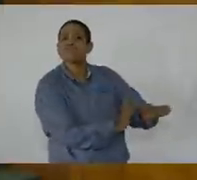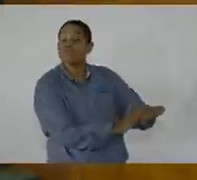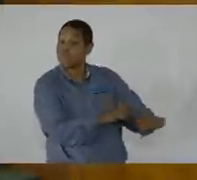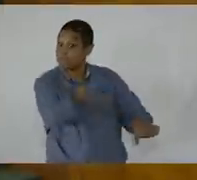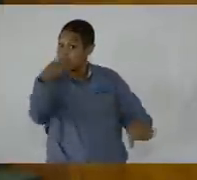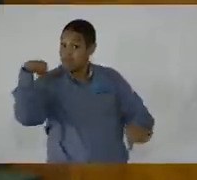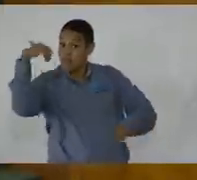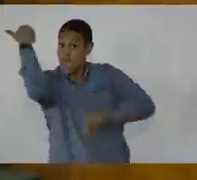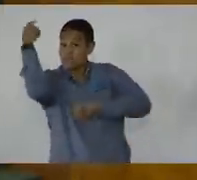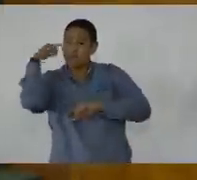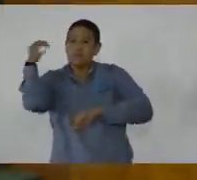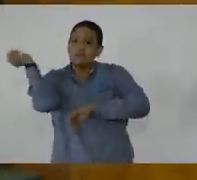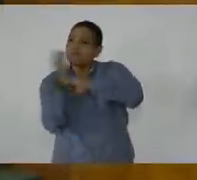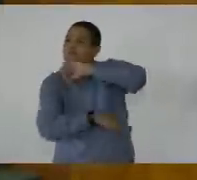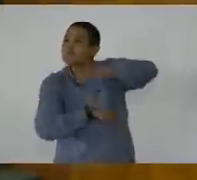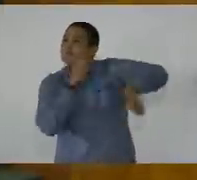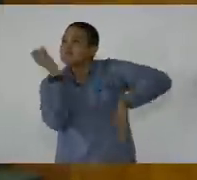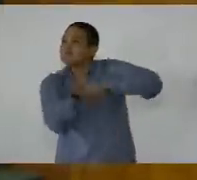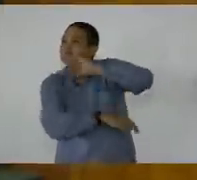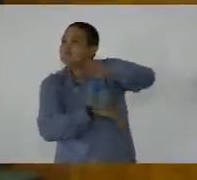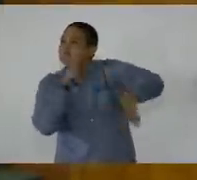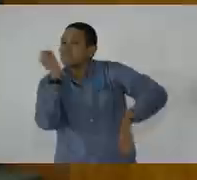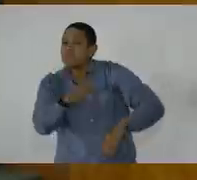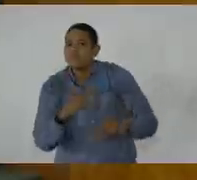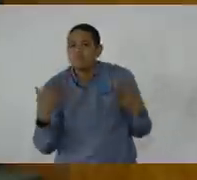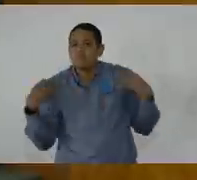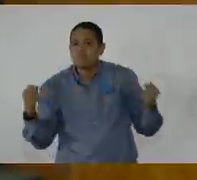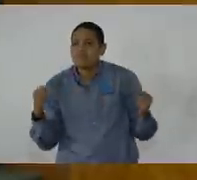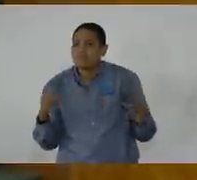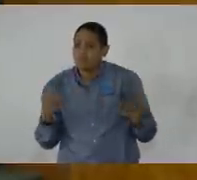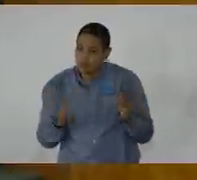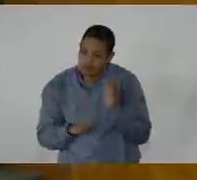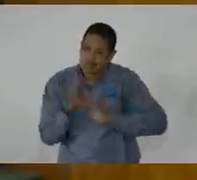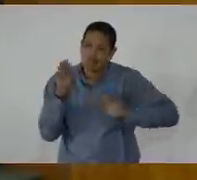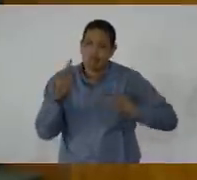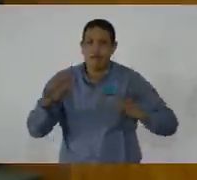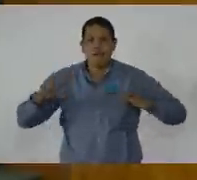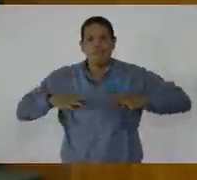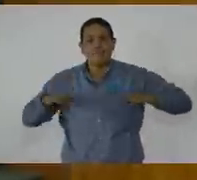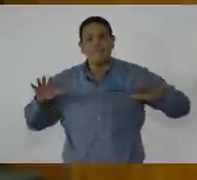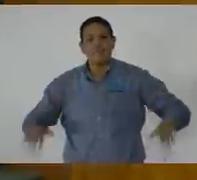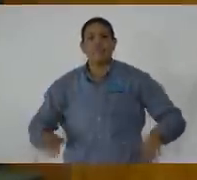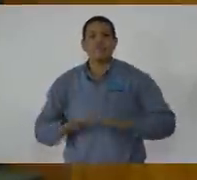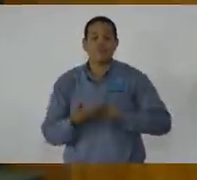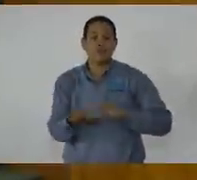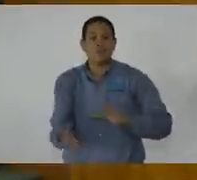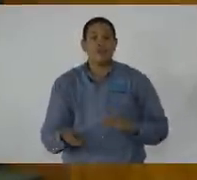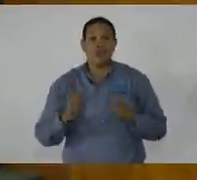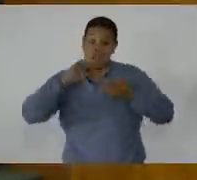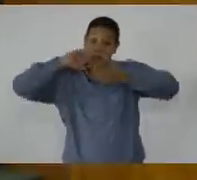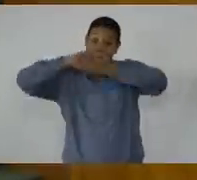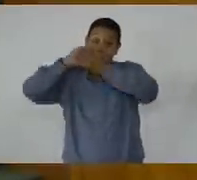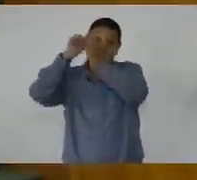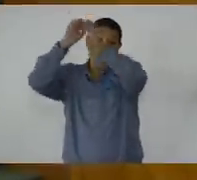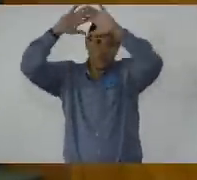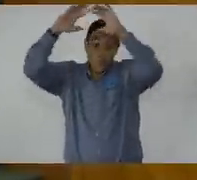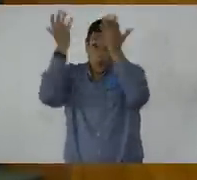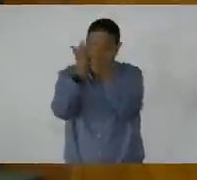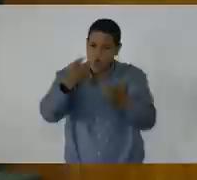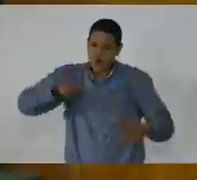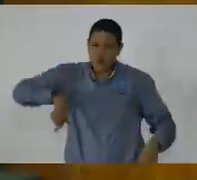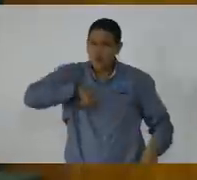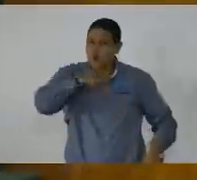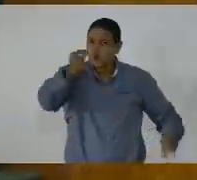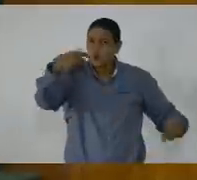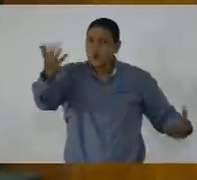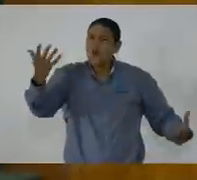significant injection to our tourism destination recovery plan. Right. Madam Speaker, in partnership with the world, we are building